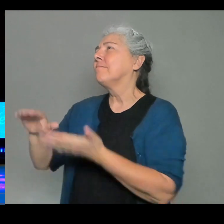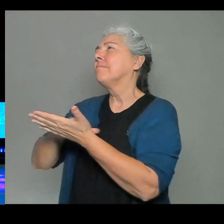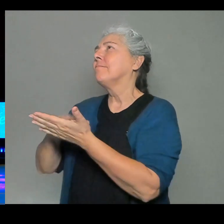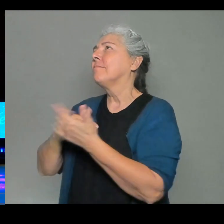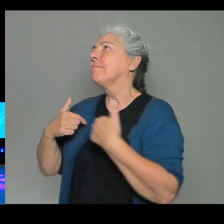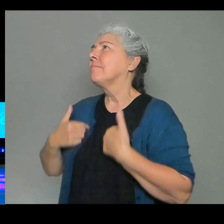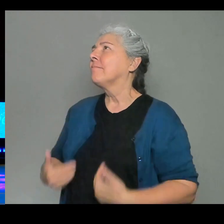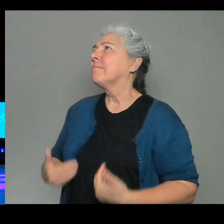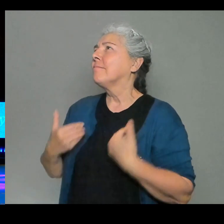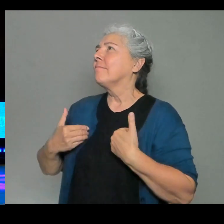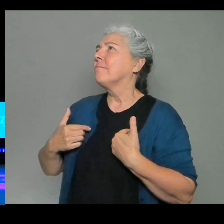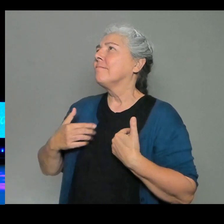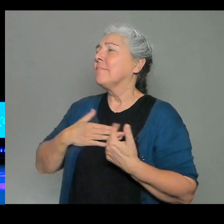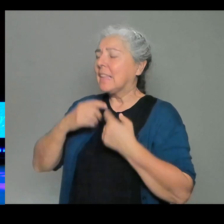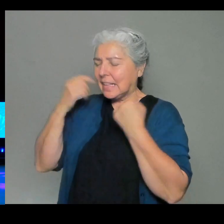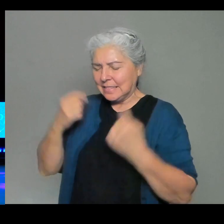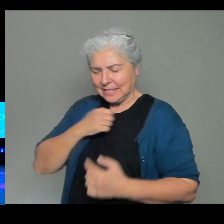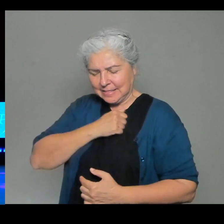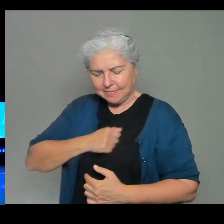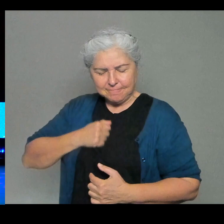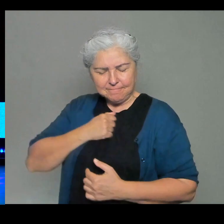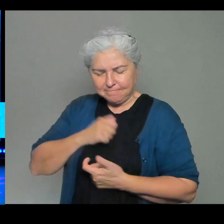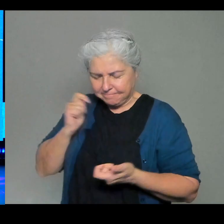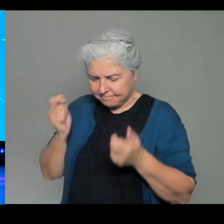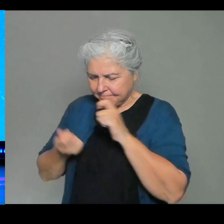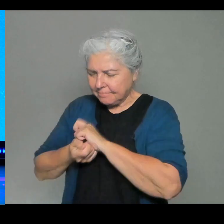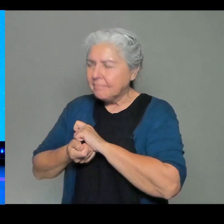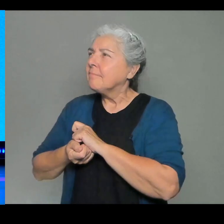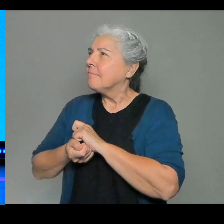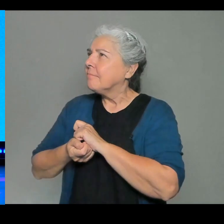Please forgive me, Lord. I repent